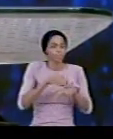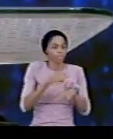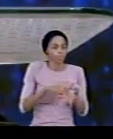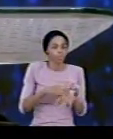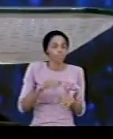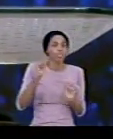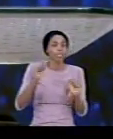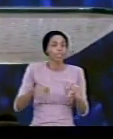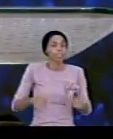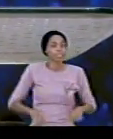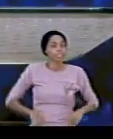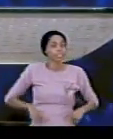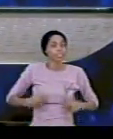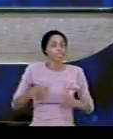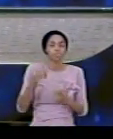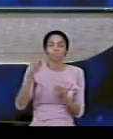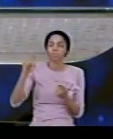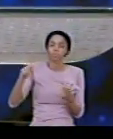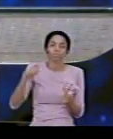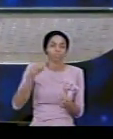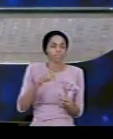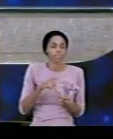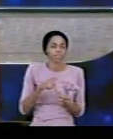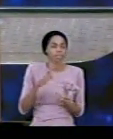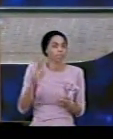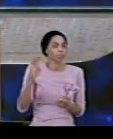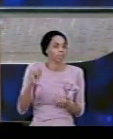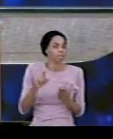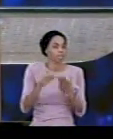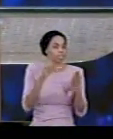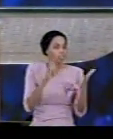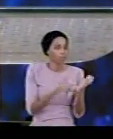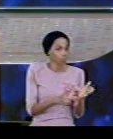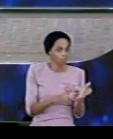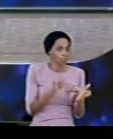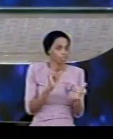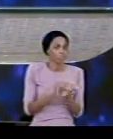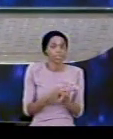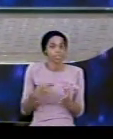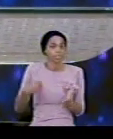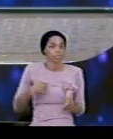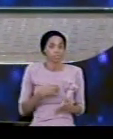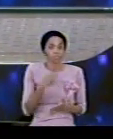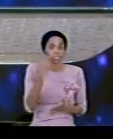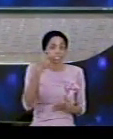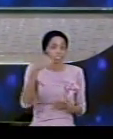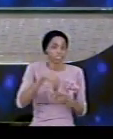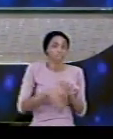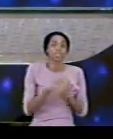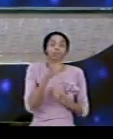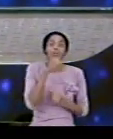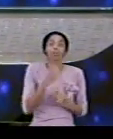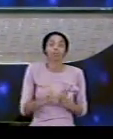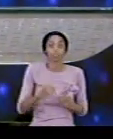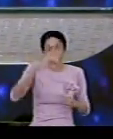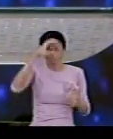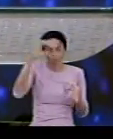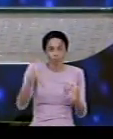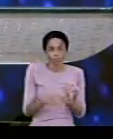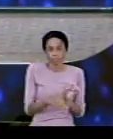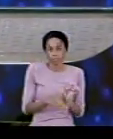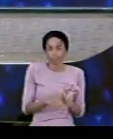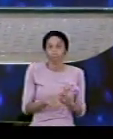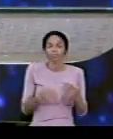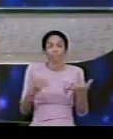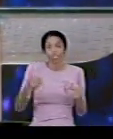can live perfectly by the law that we find in the old covenant.